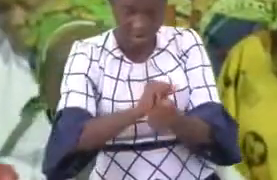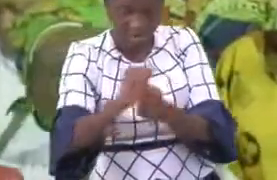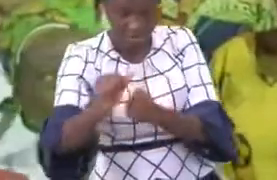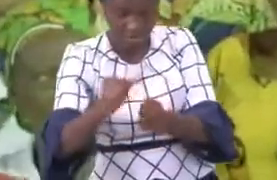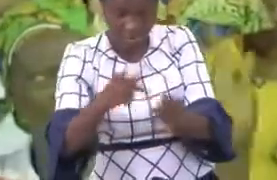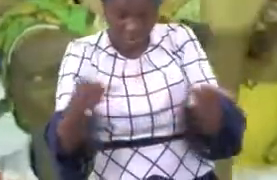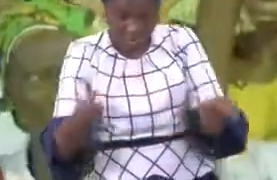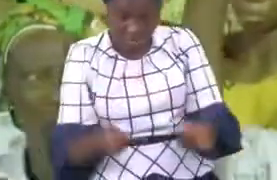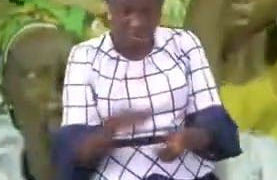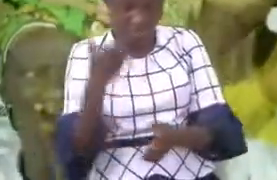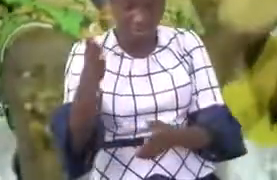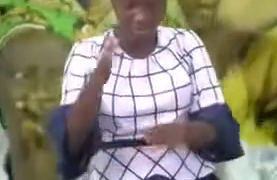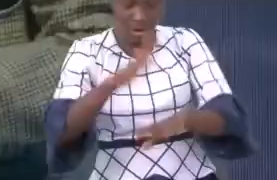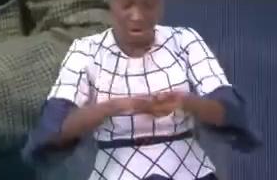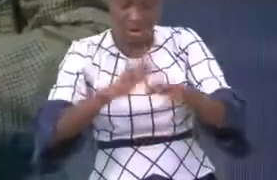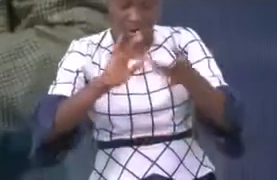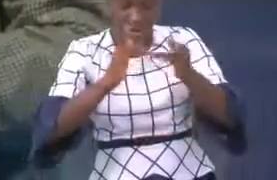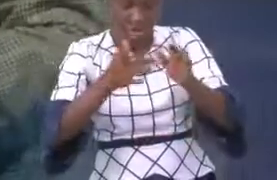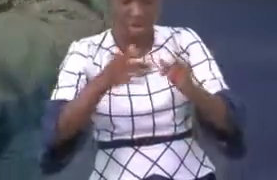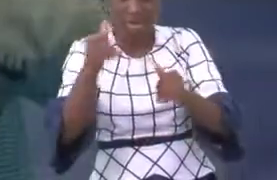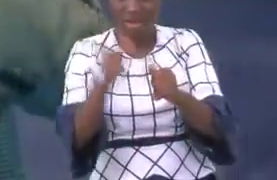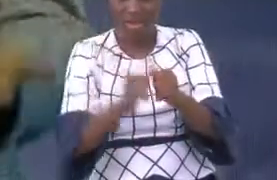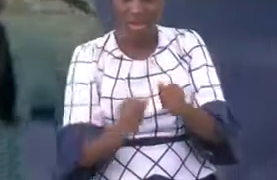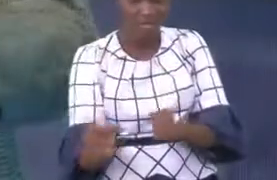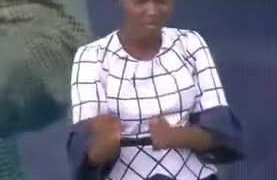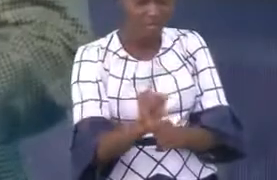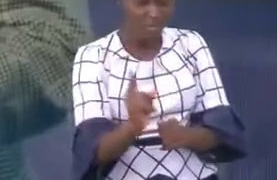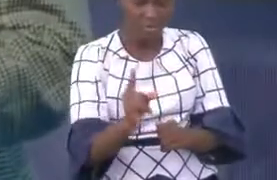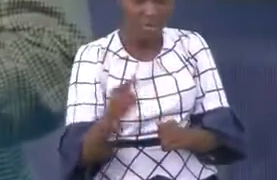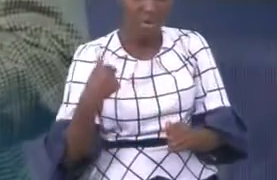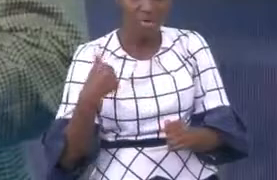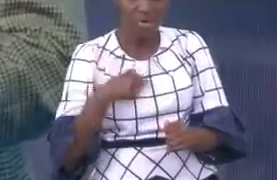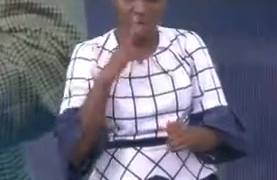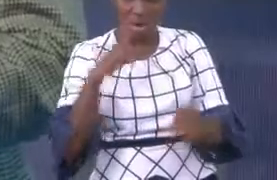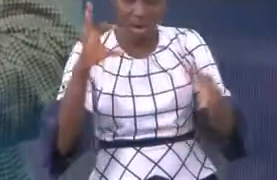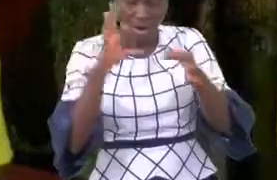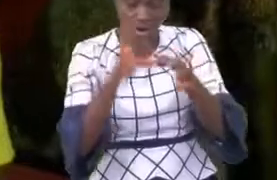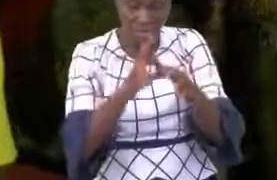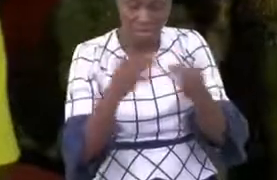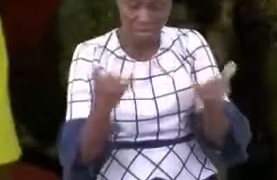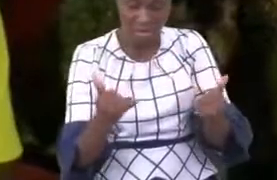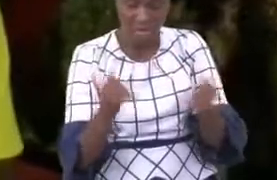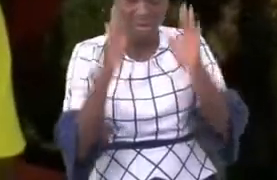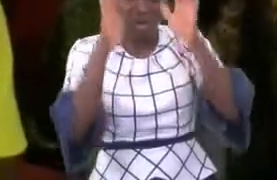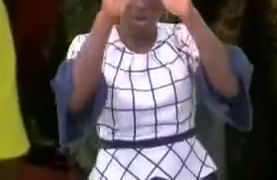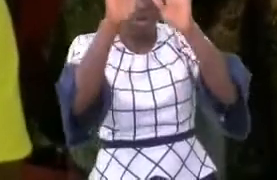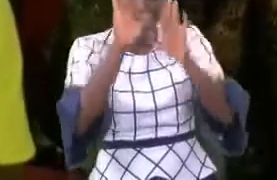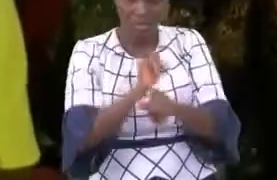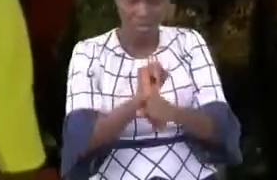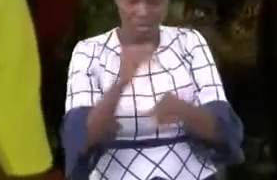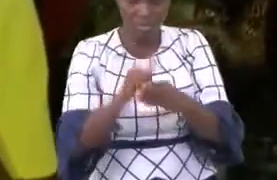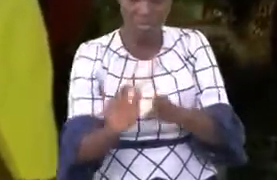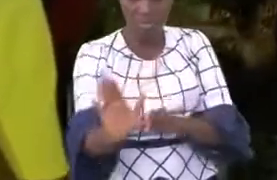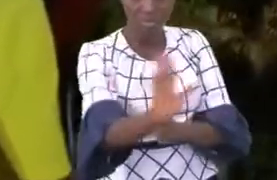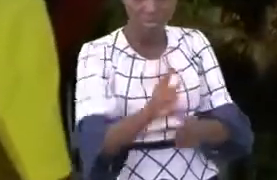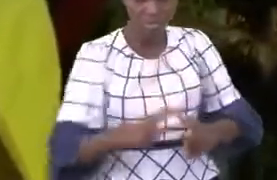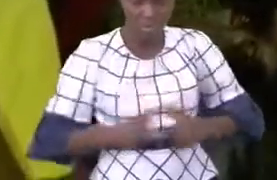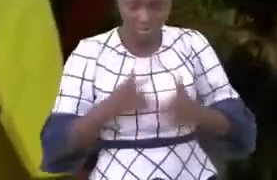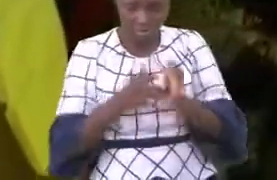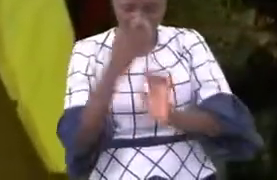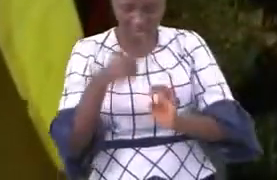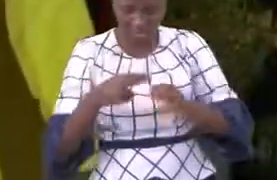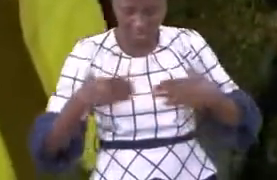connected now. Miracle in your life. Healing in your life. Deliverance in your